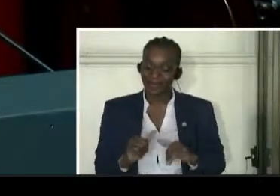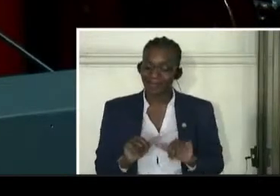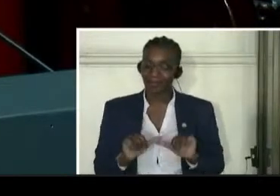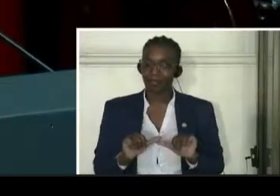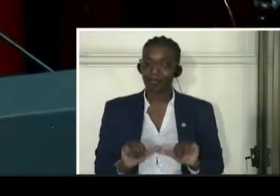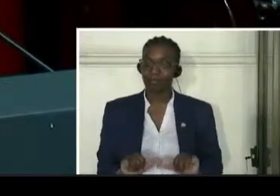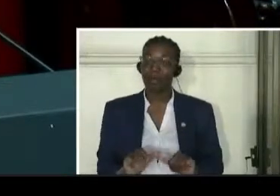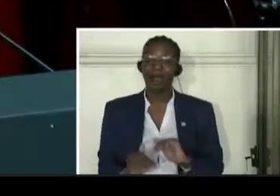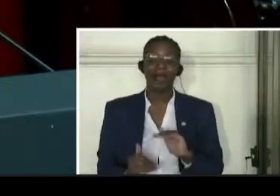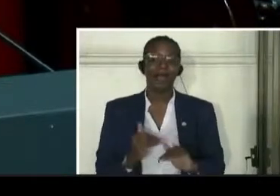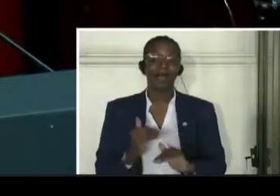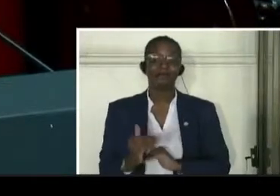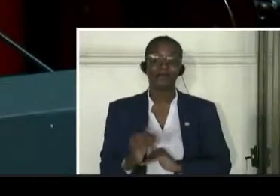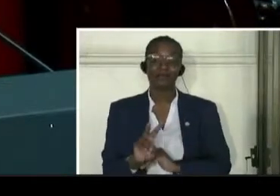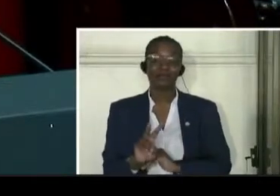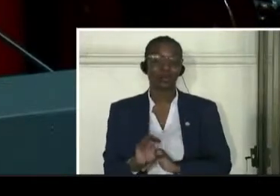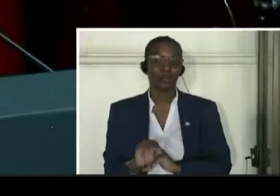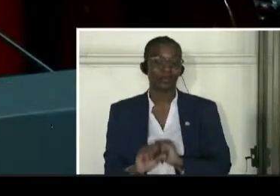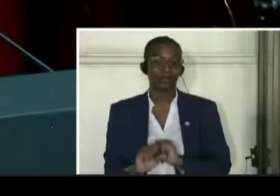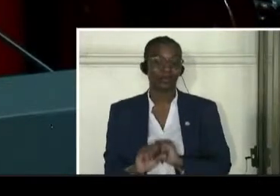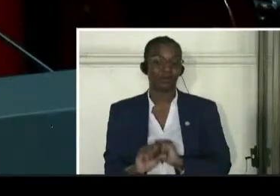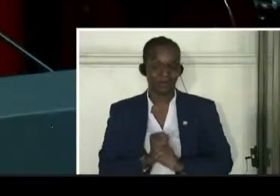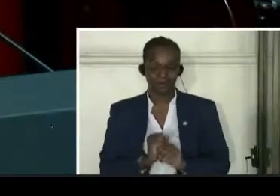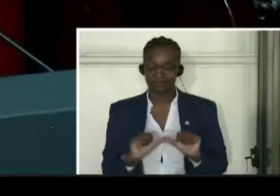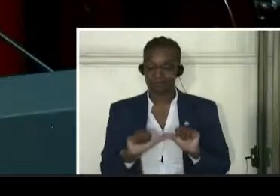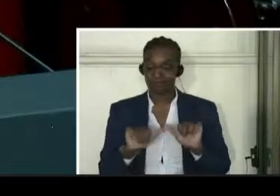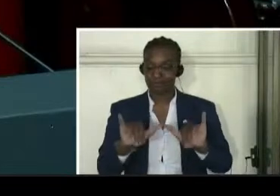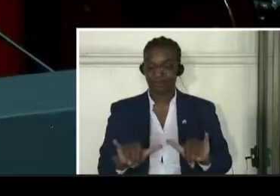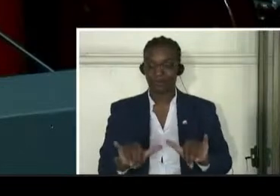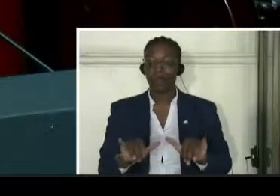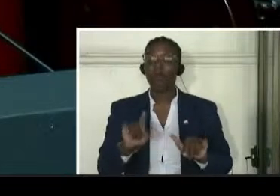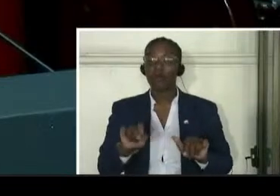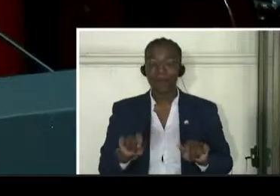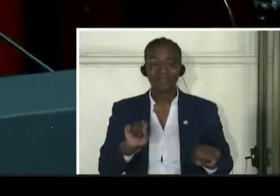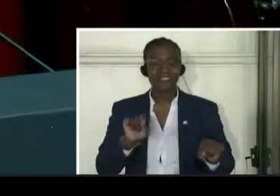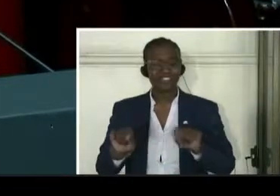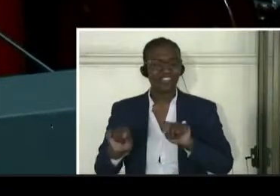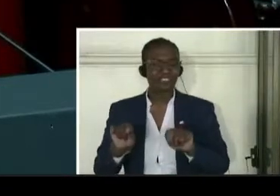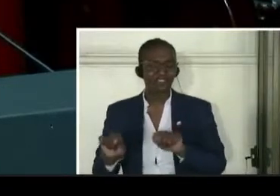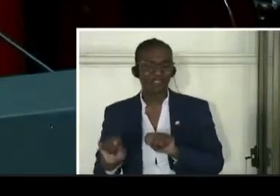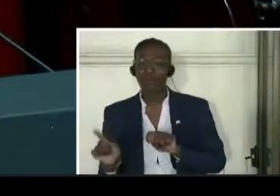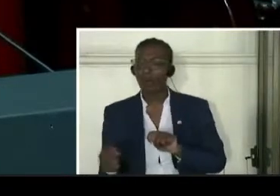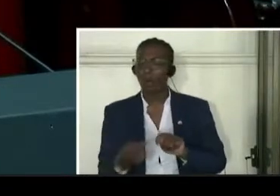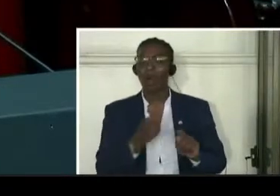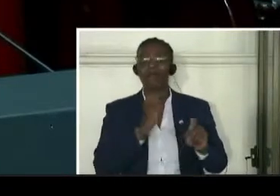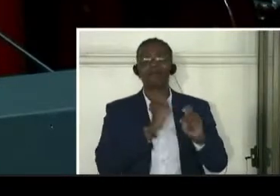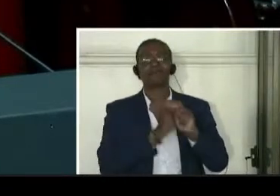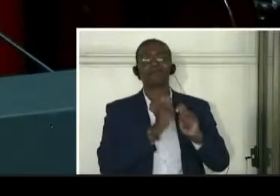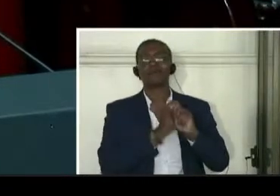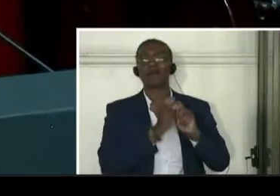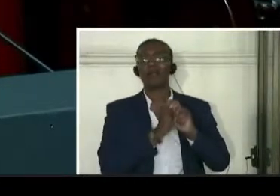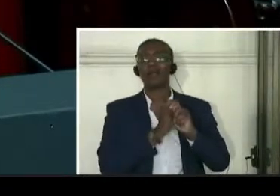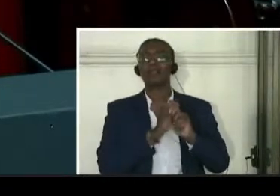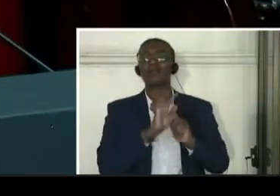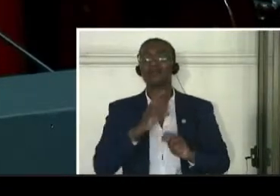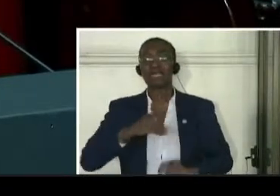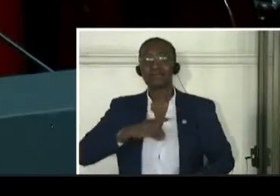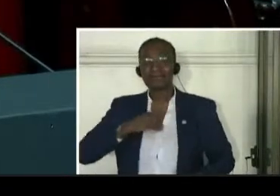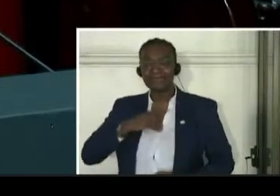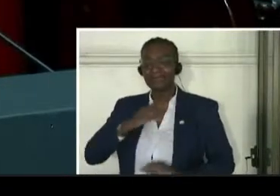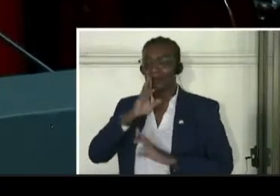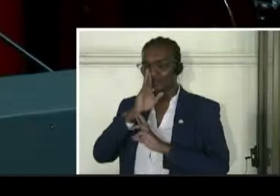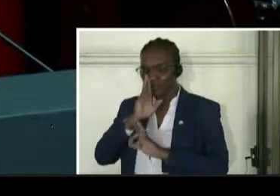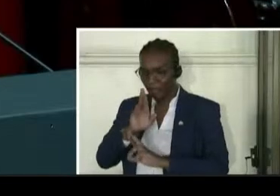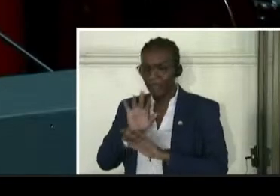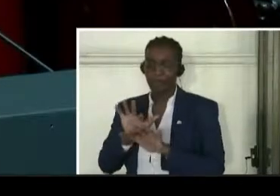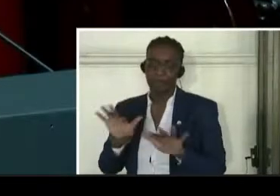to 20 years. We must eradicate all transit camps and restore the dignity of our people with